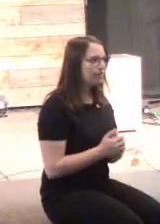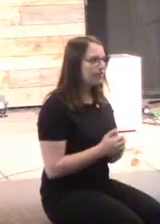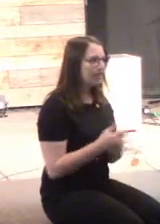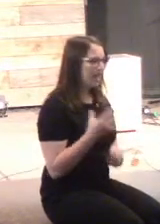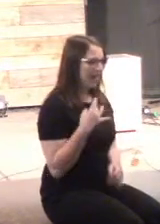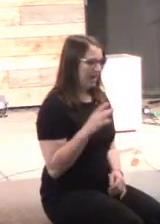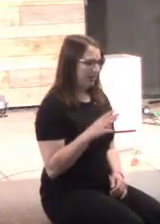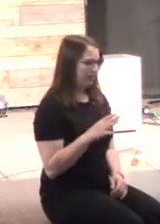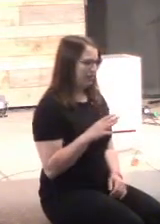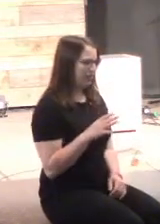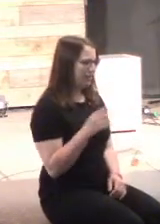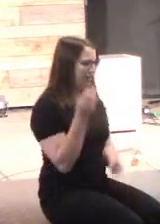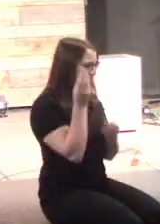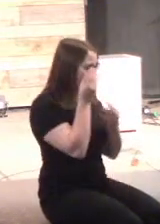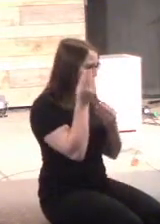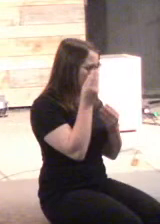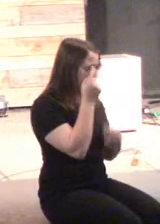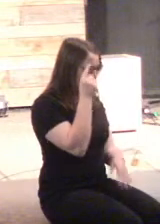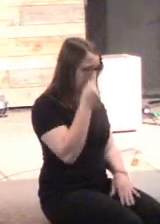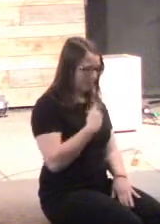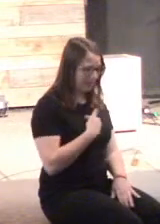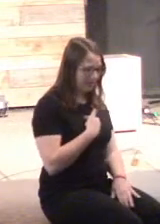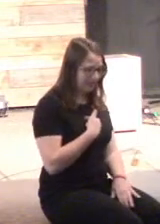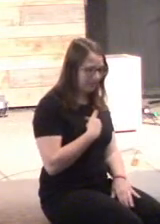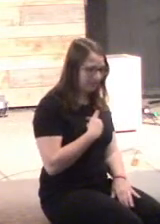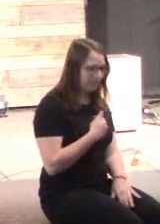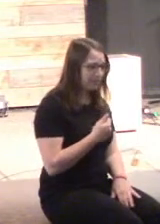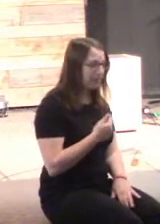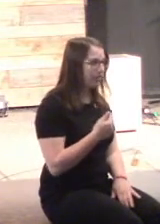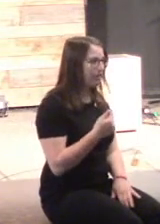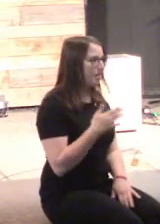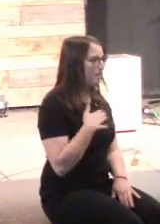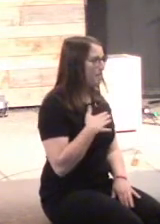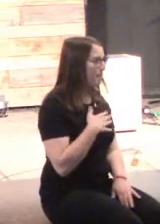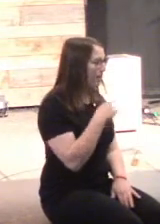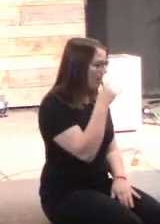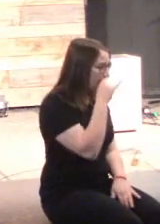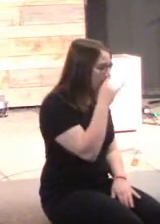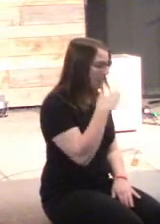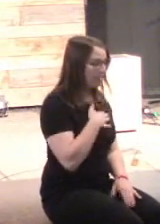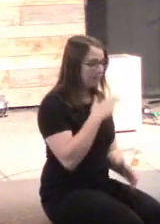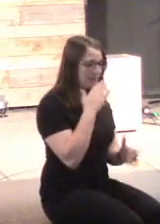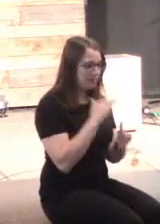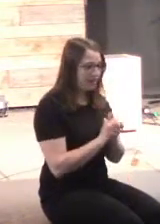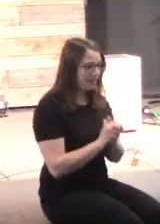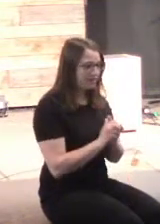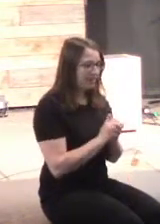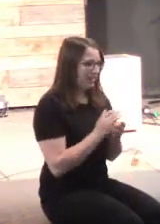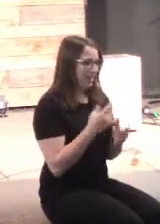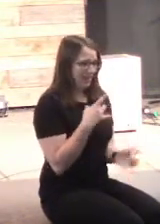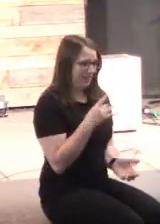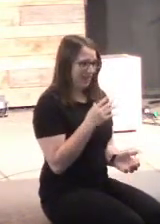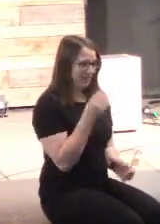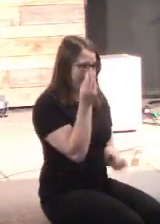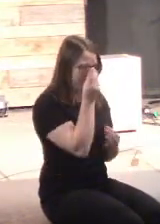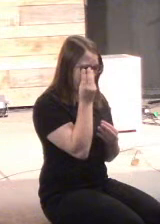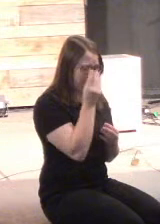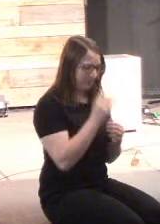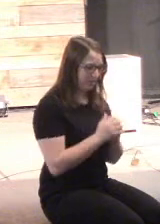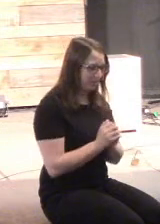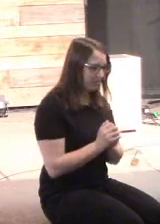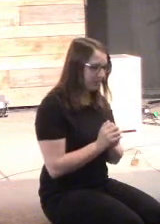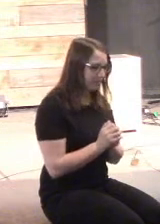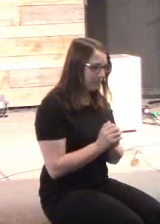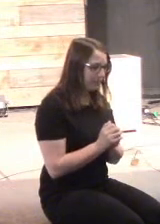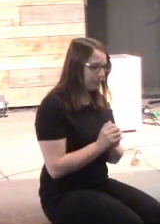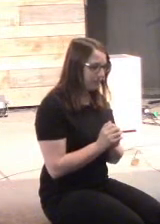and I also don't like to think about that for my wife or my kids, right? I mean, there are times as a parent